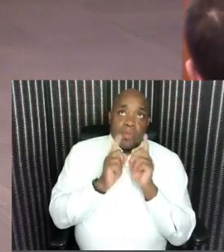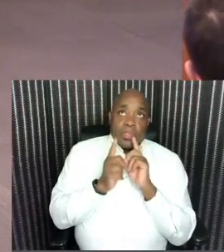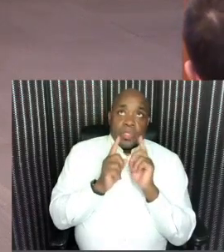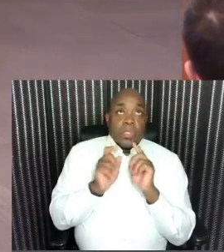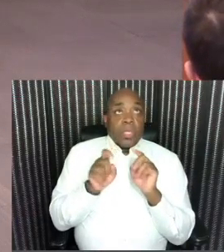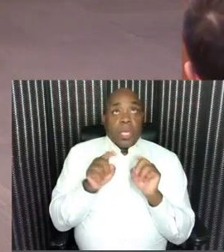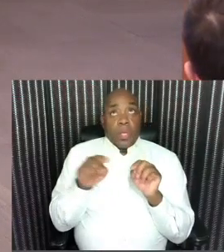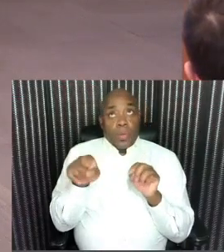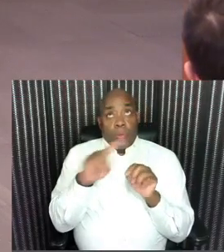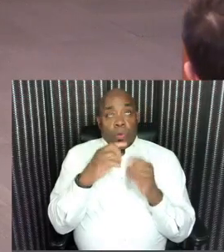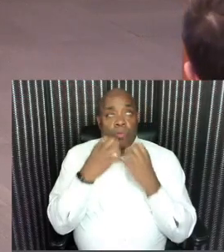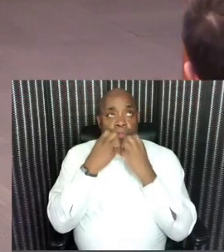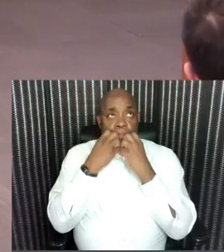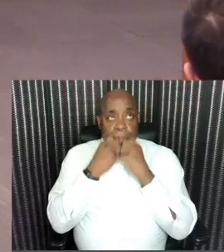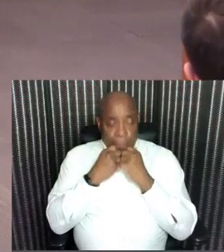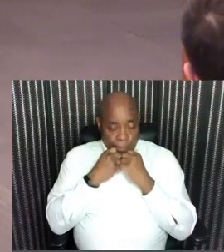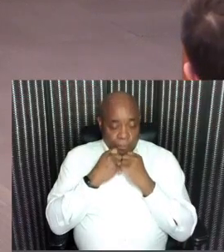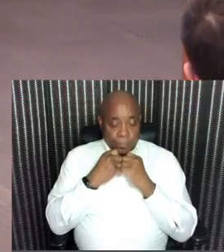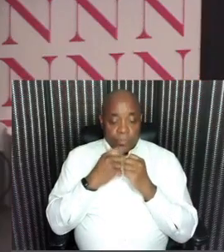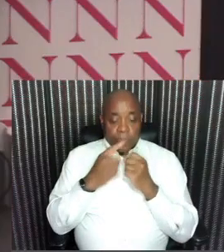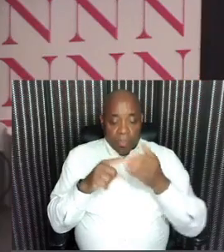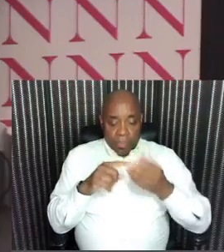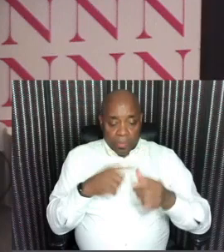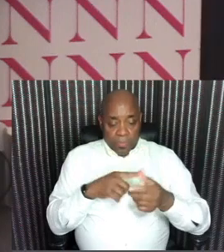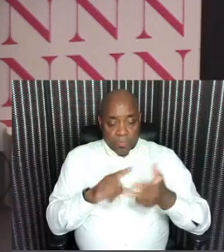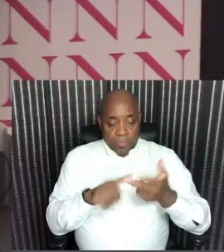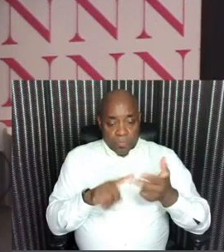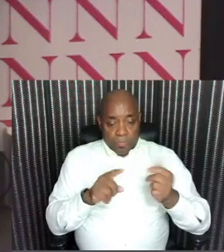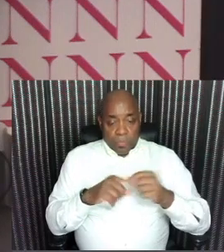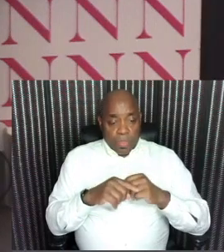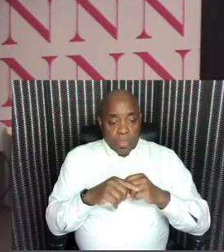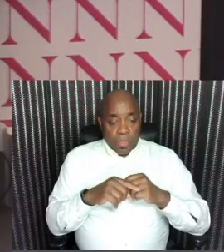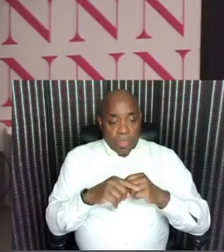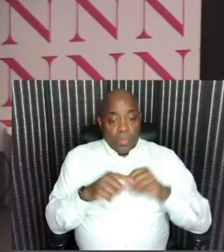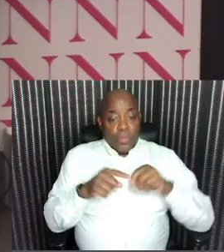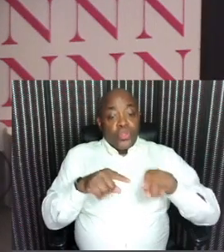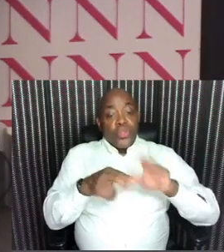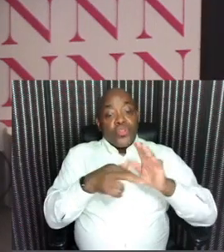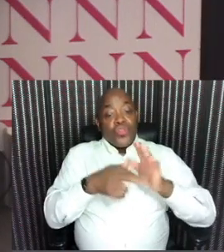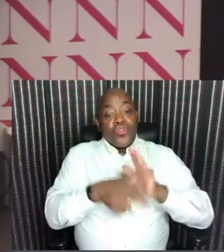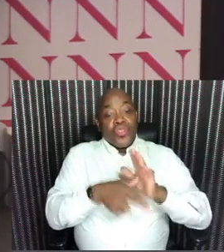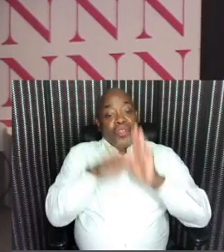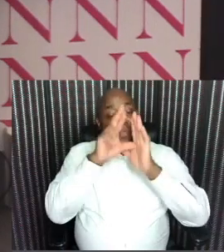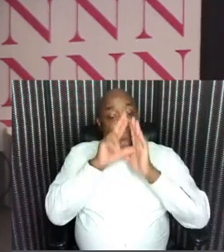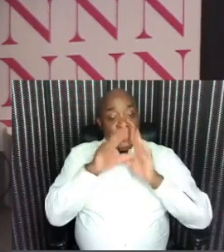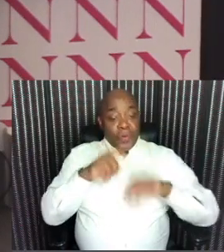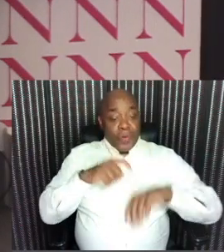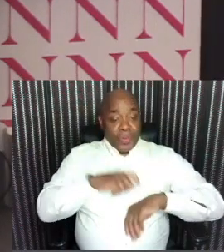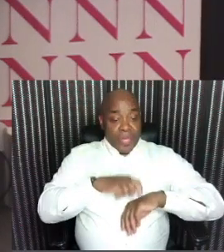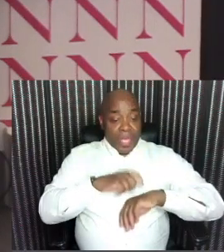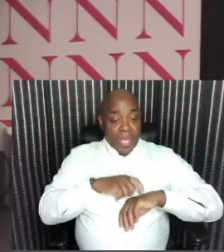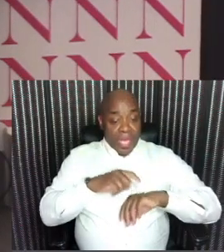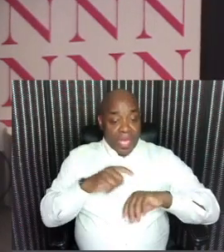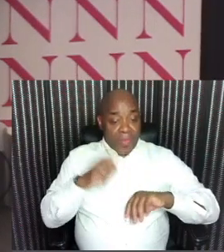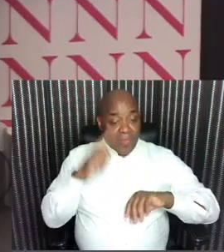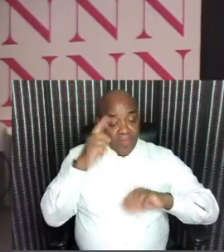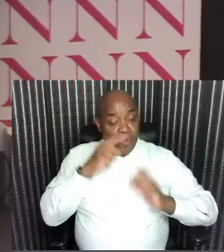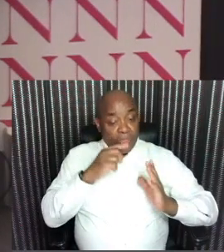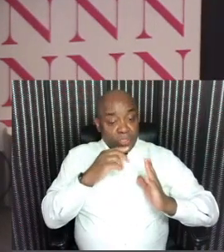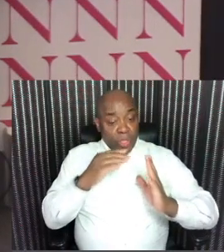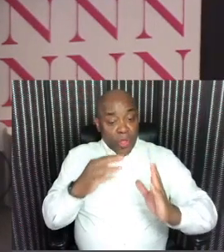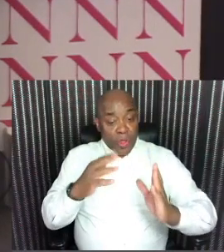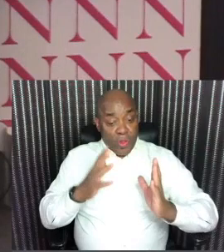is something that you have to, you know, at review time also, if, as the scholar, have to have